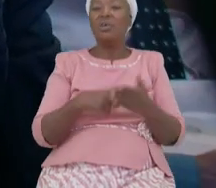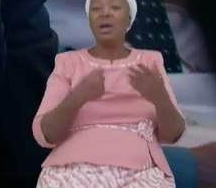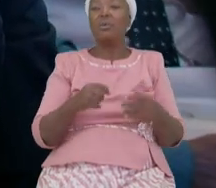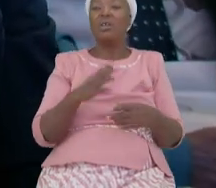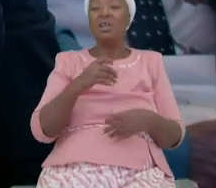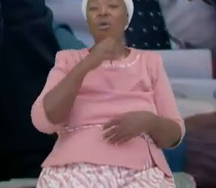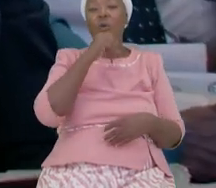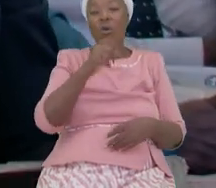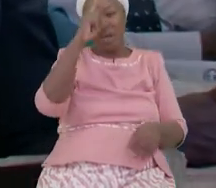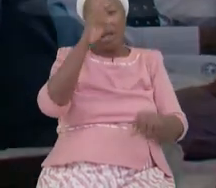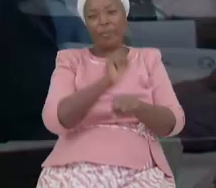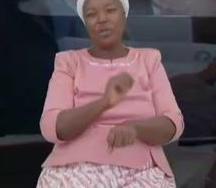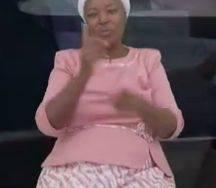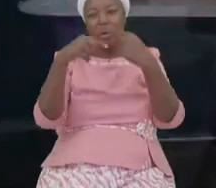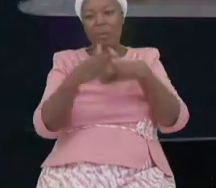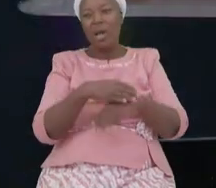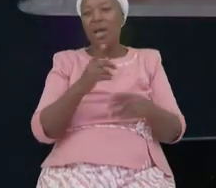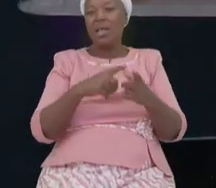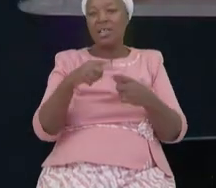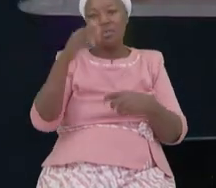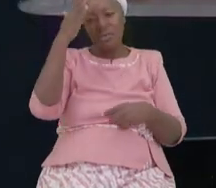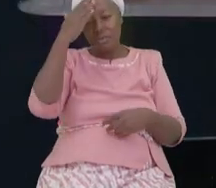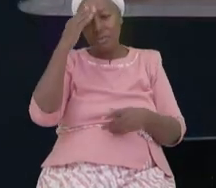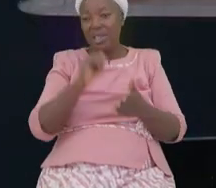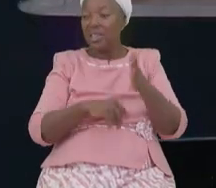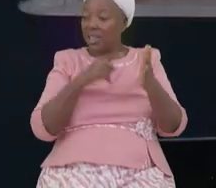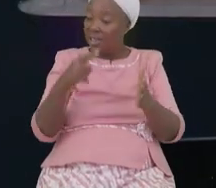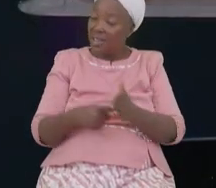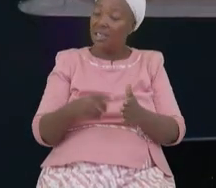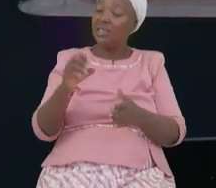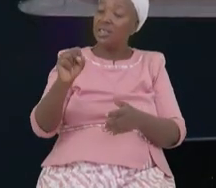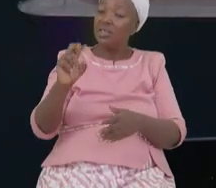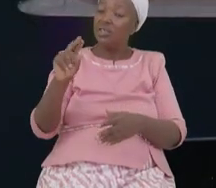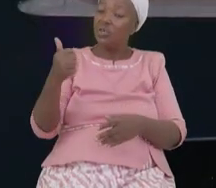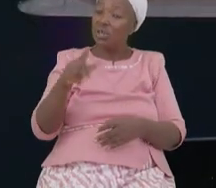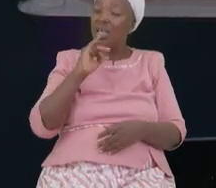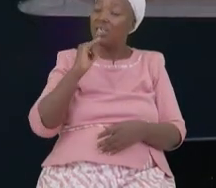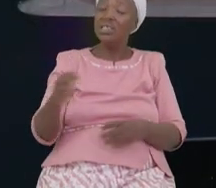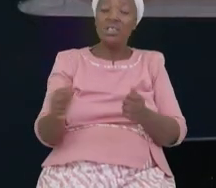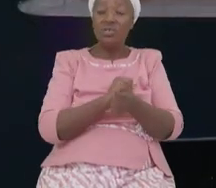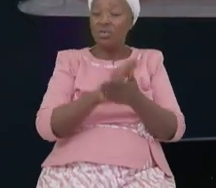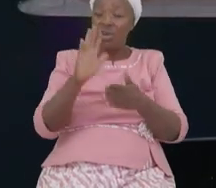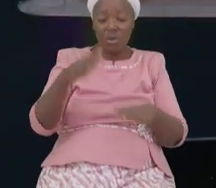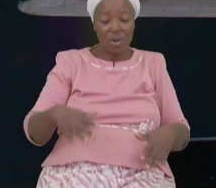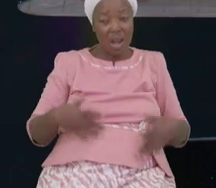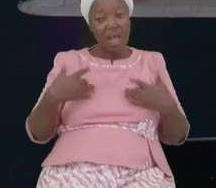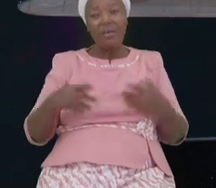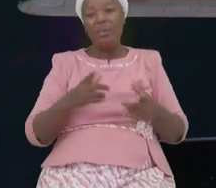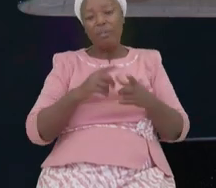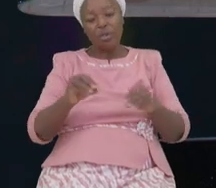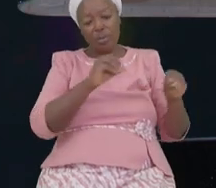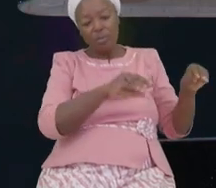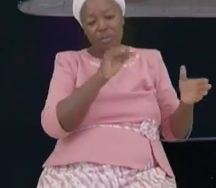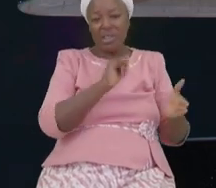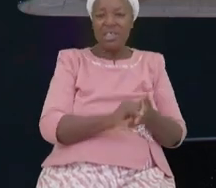back. And yet you know that this sugar diabetes is destroying your life. But you put the sugar and